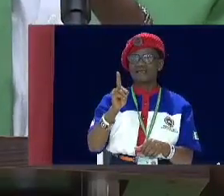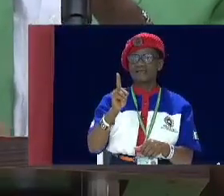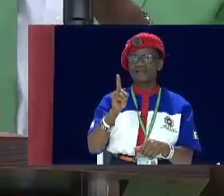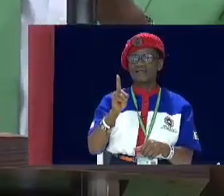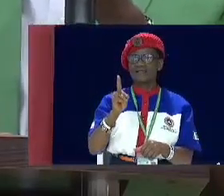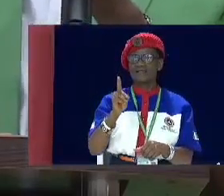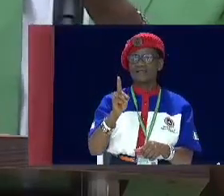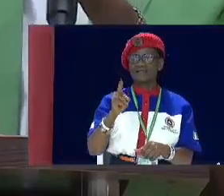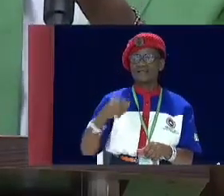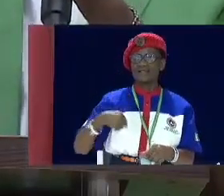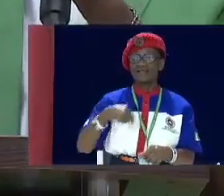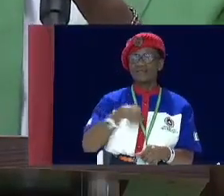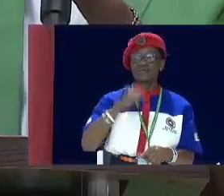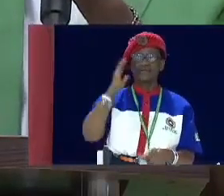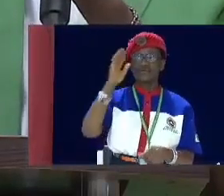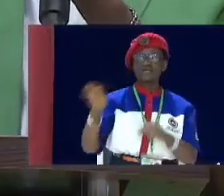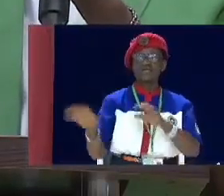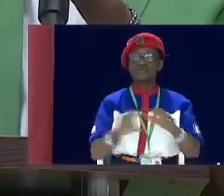we're going to do something